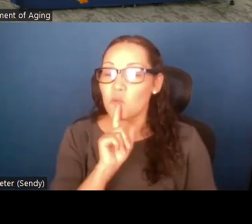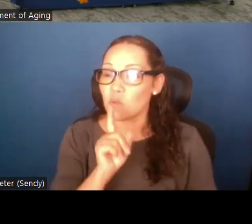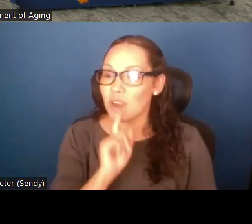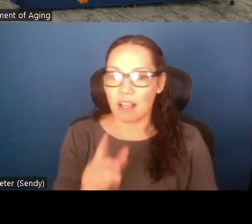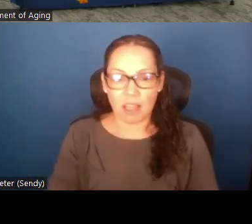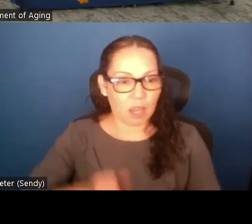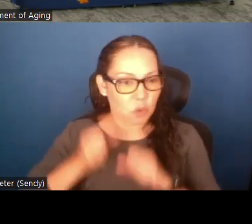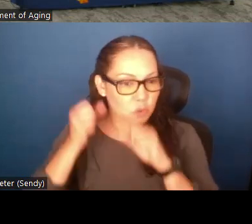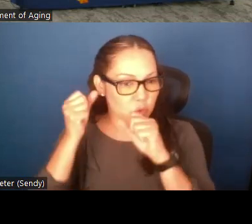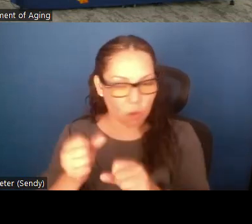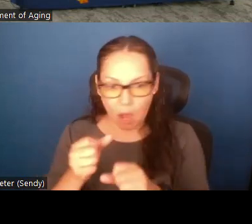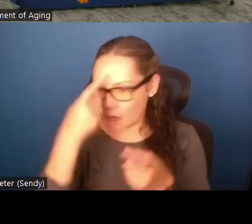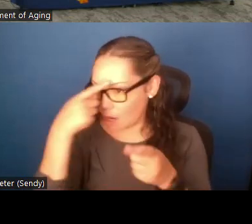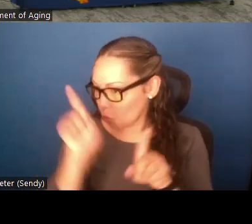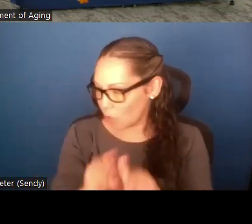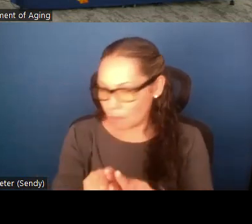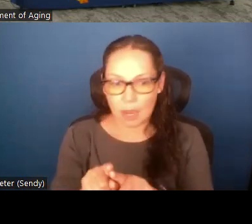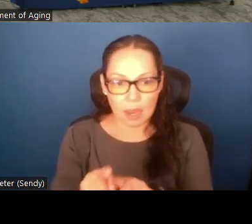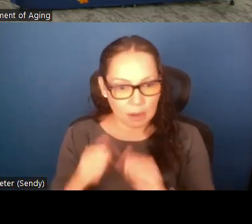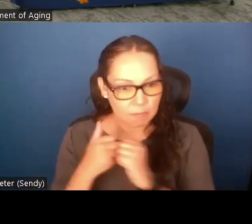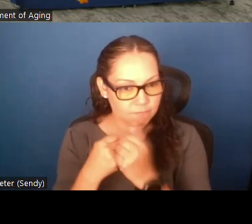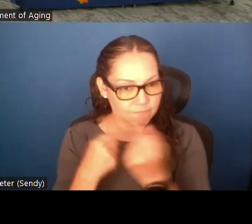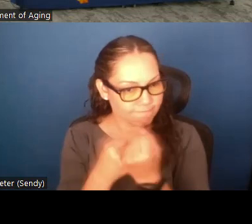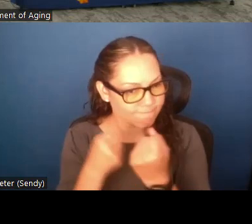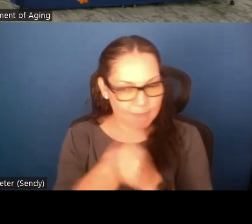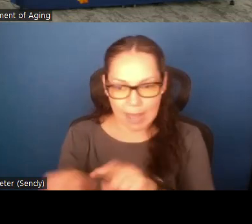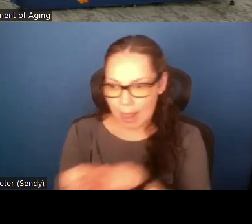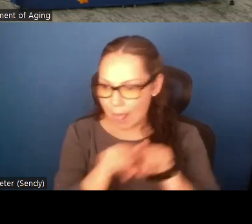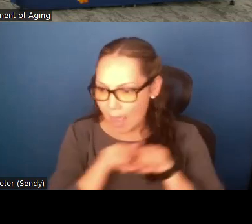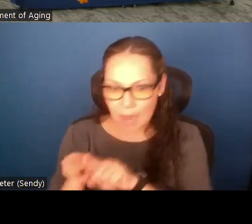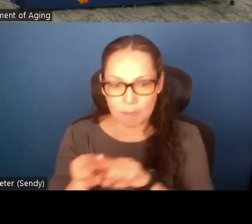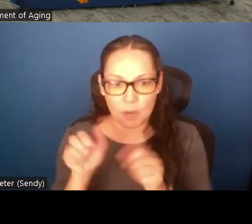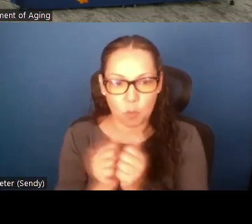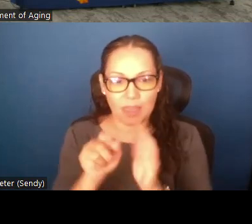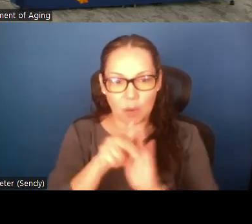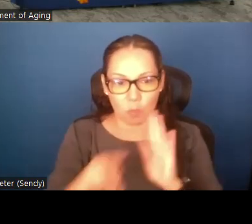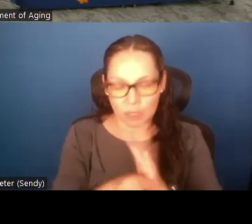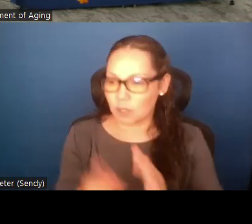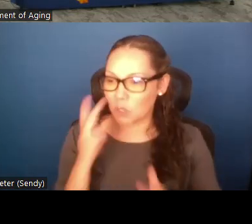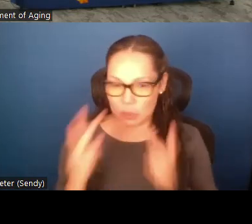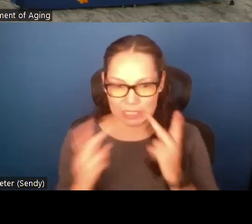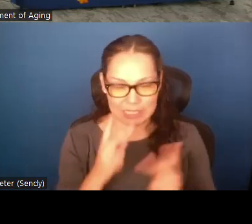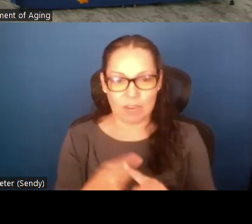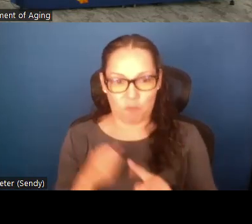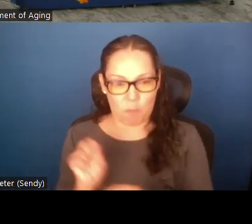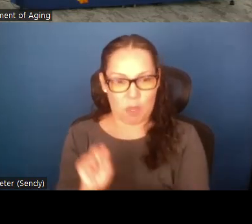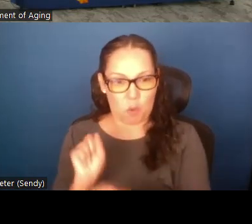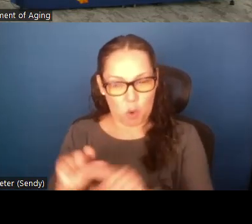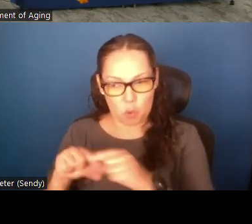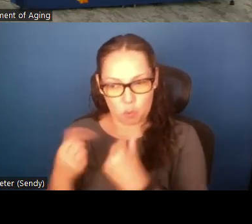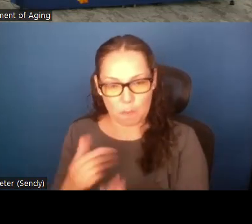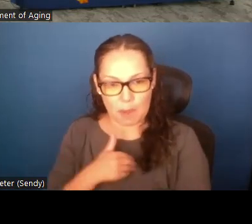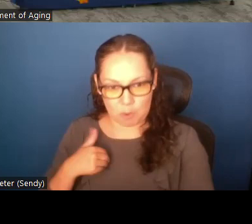strong agreement and alignment with the principles, and you'll see that at least from the work group members that responded to the